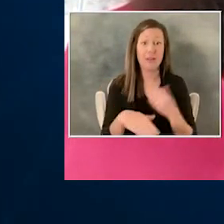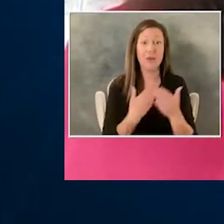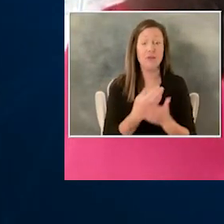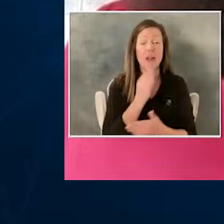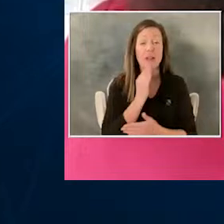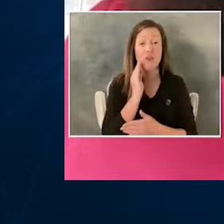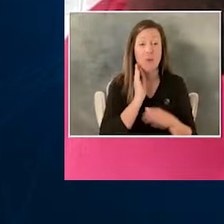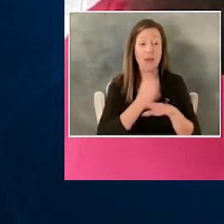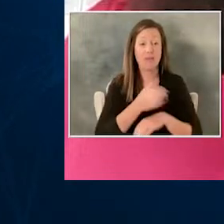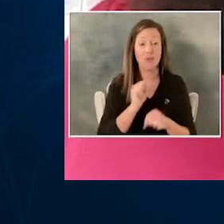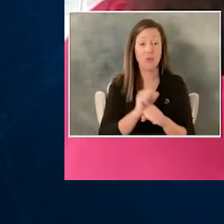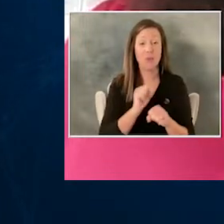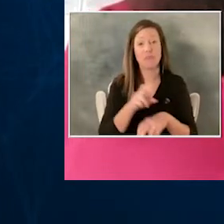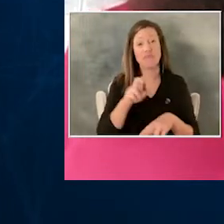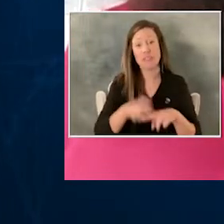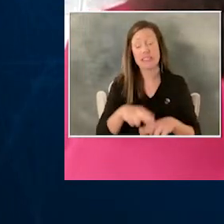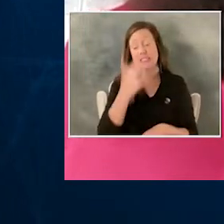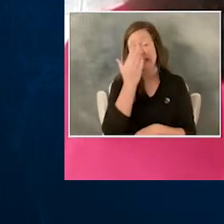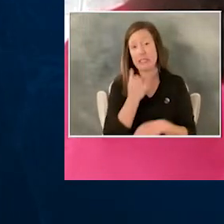and then sleep. Like